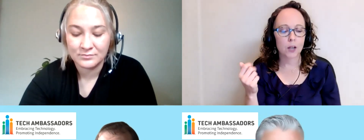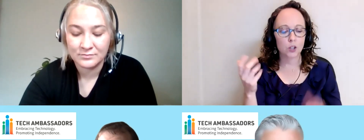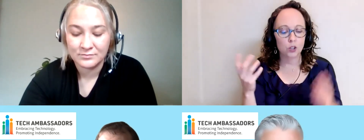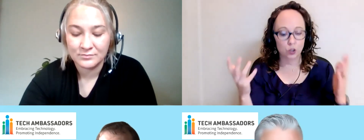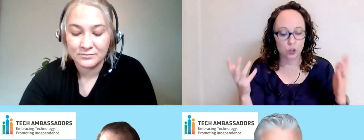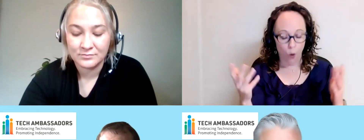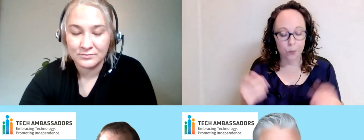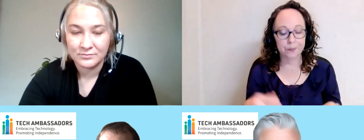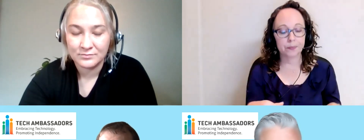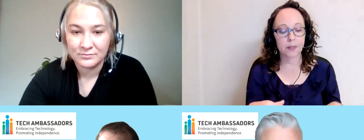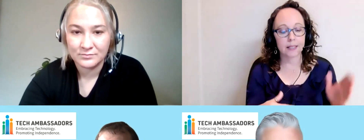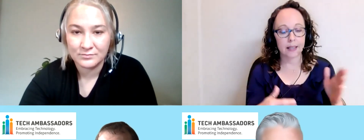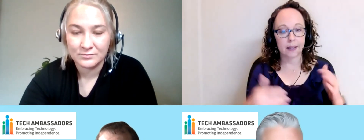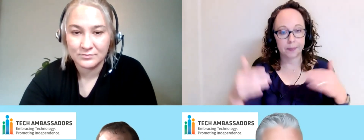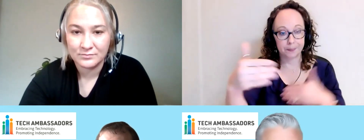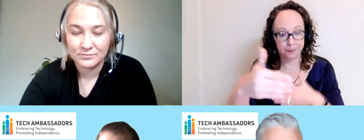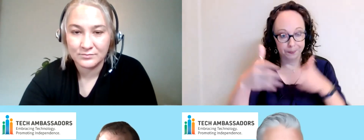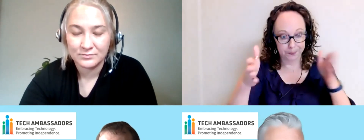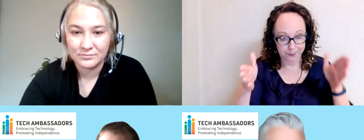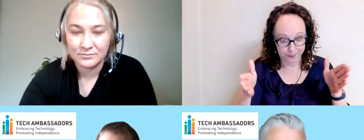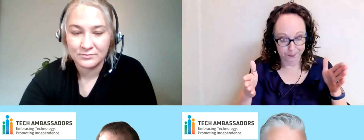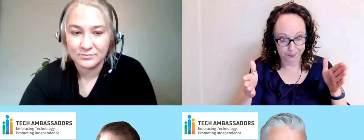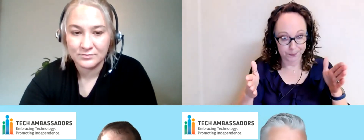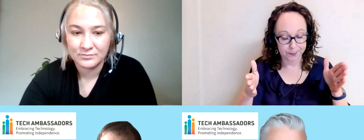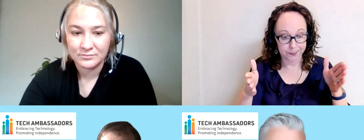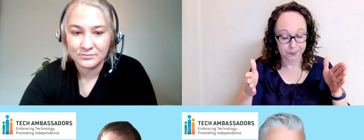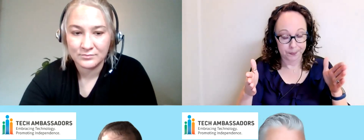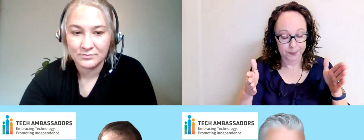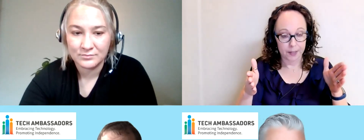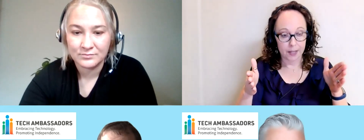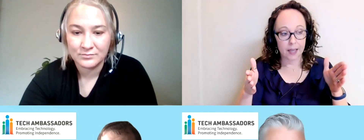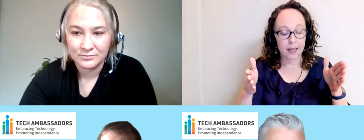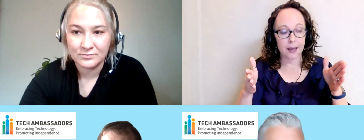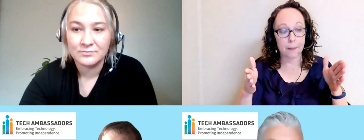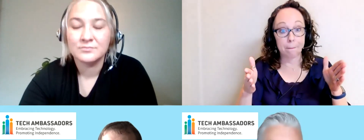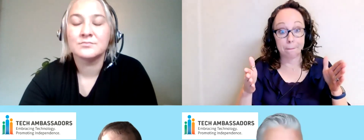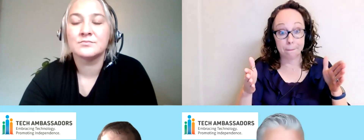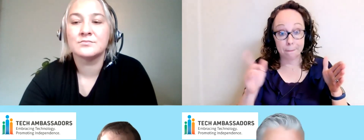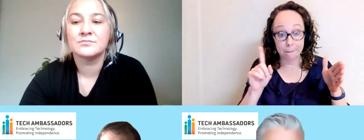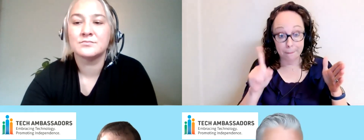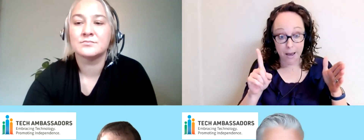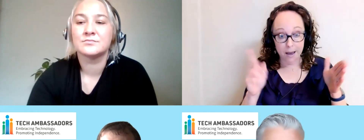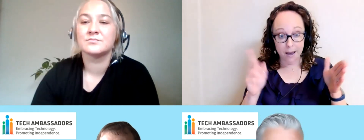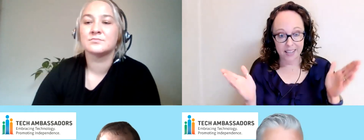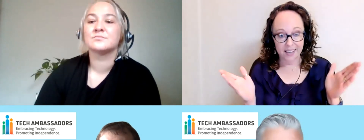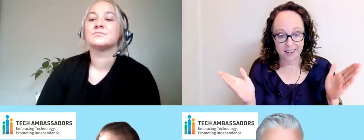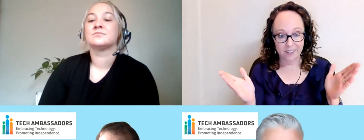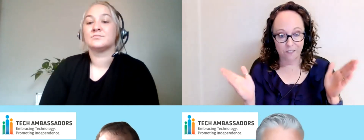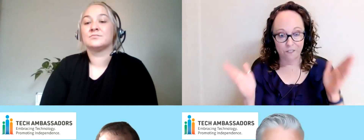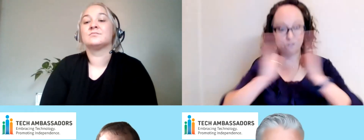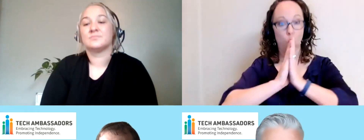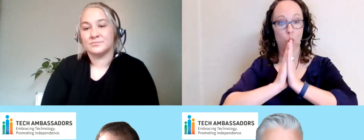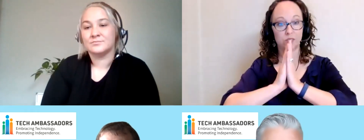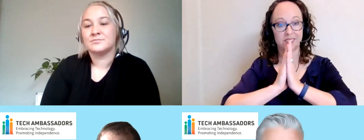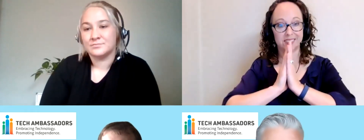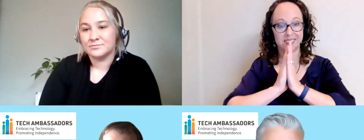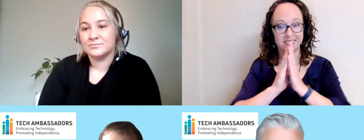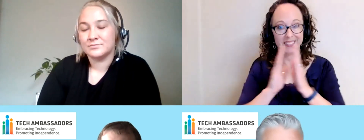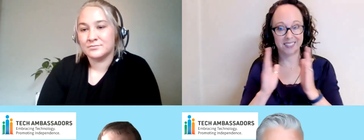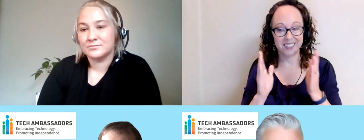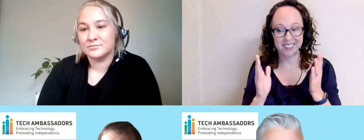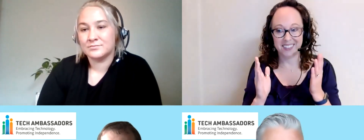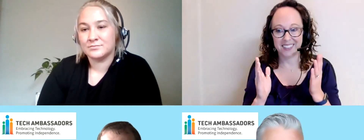dividers down to make a shelf. So if you, like,